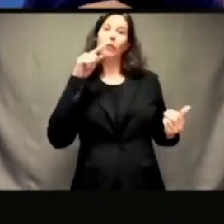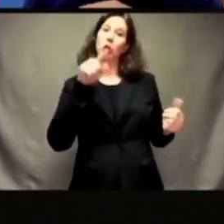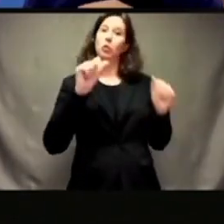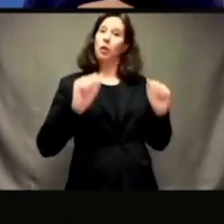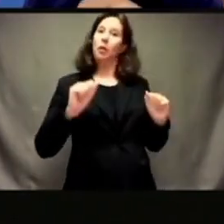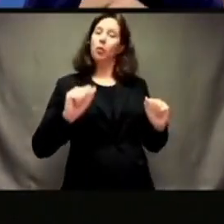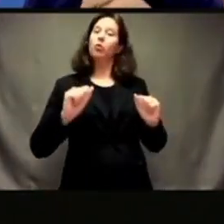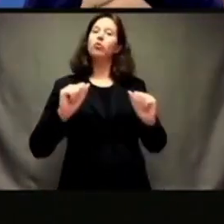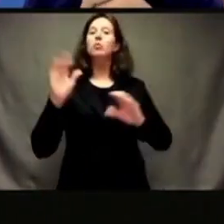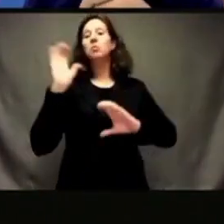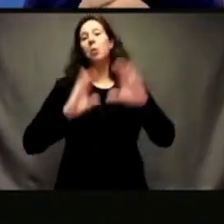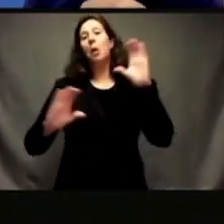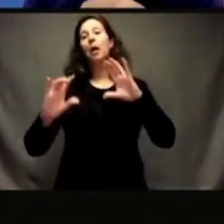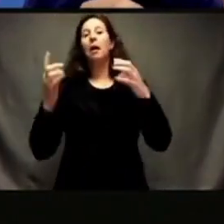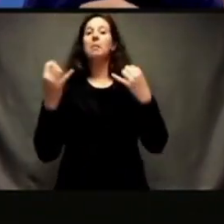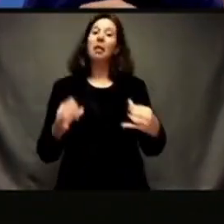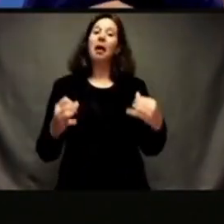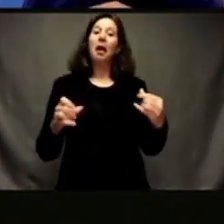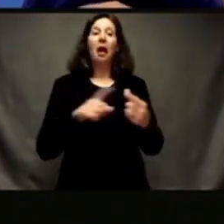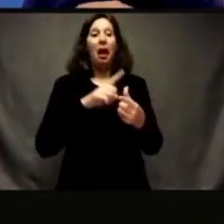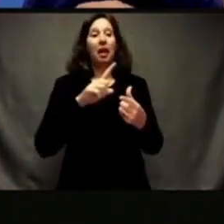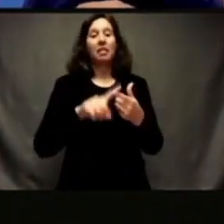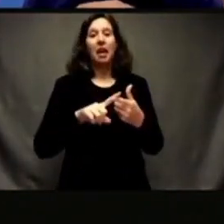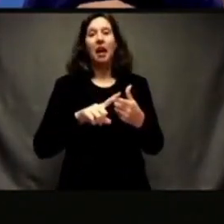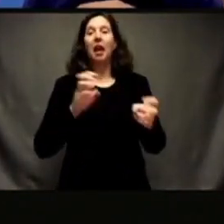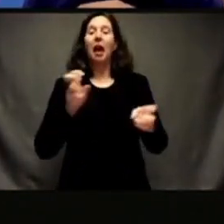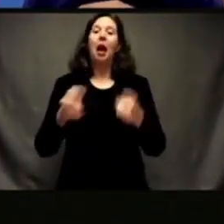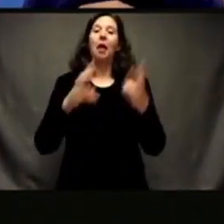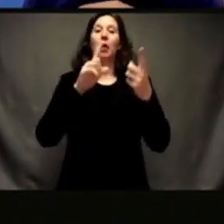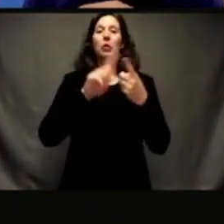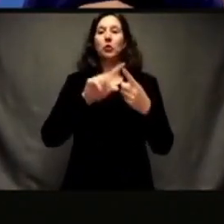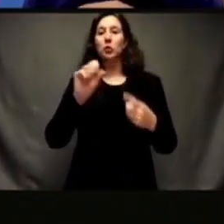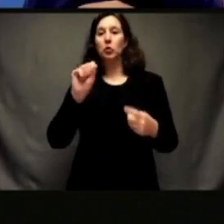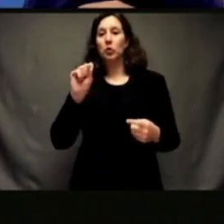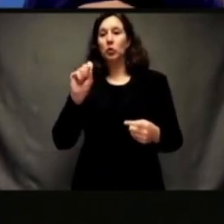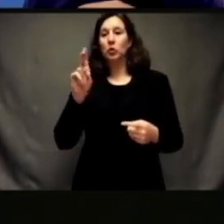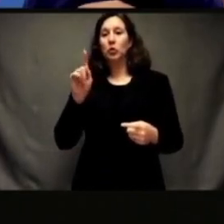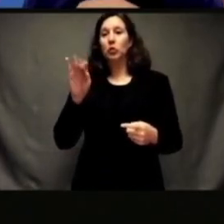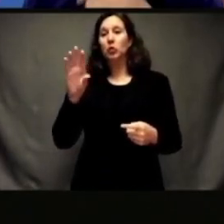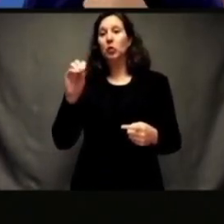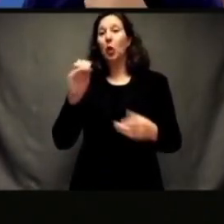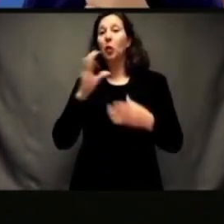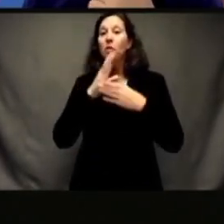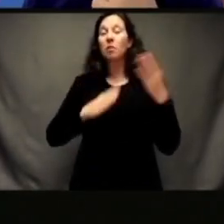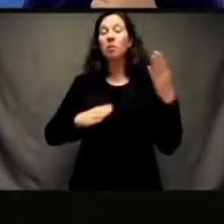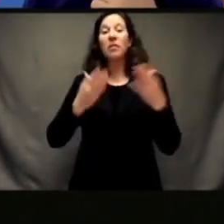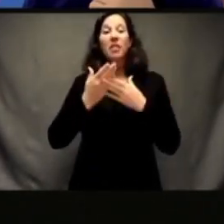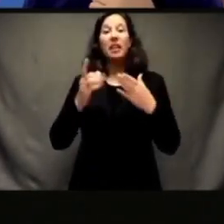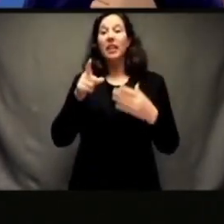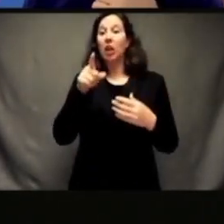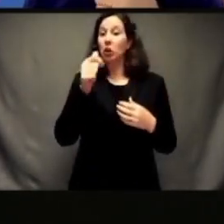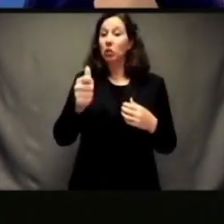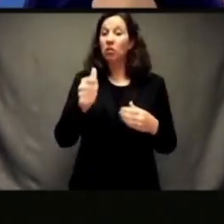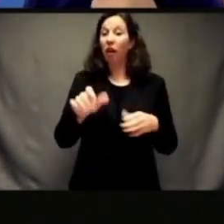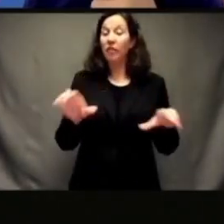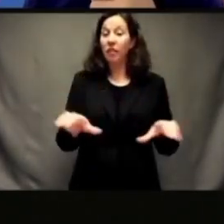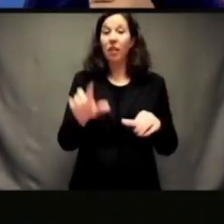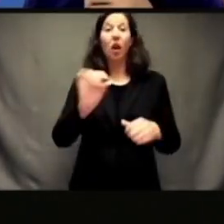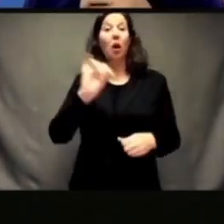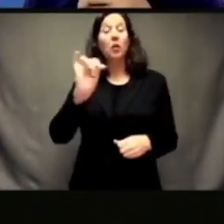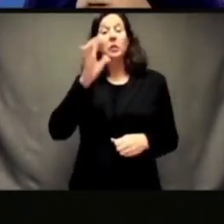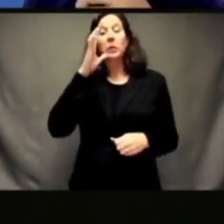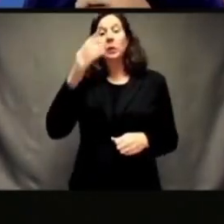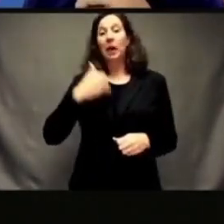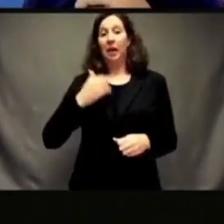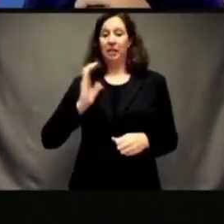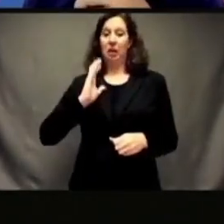explore for a bit, play around, and then upload to your studio some of the things that you've done. We also will have